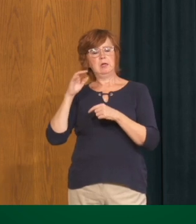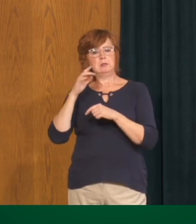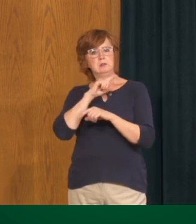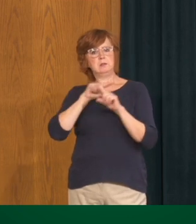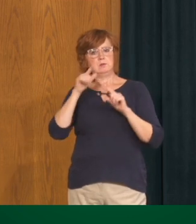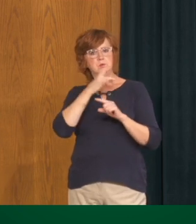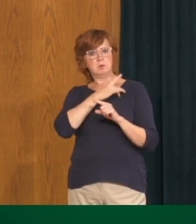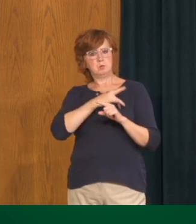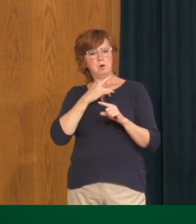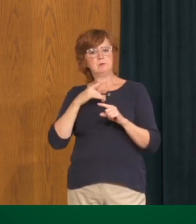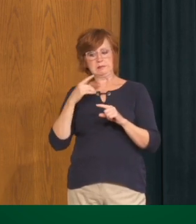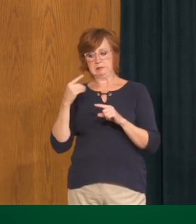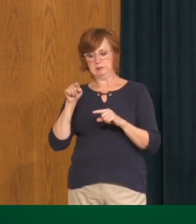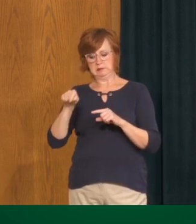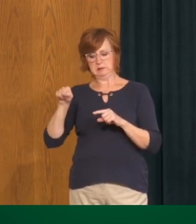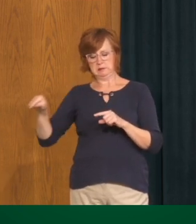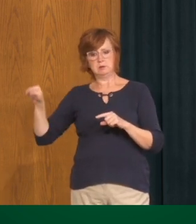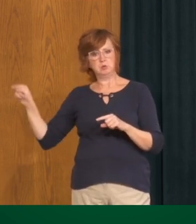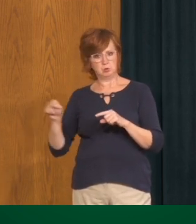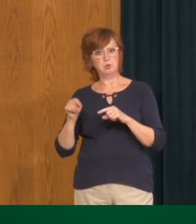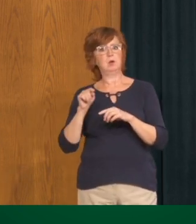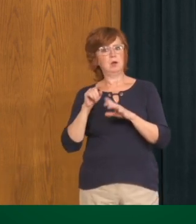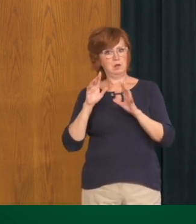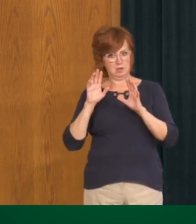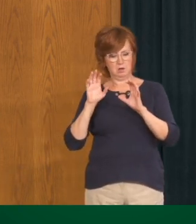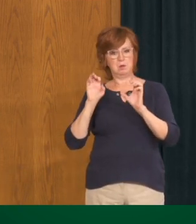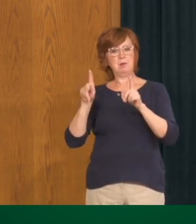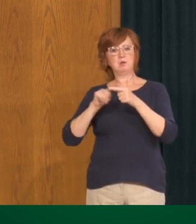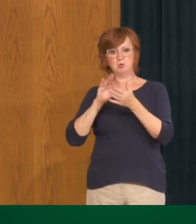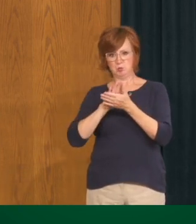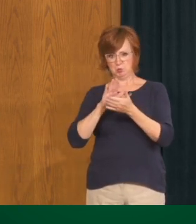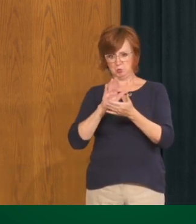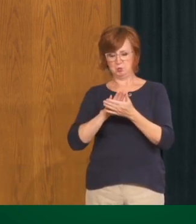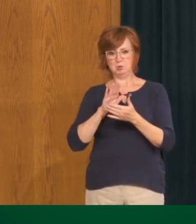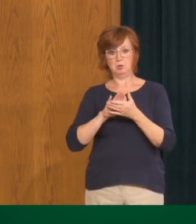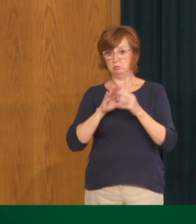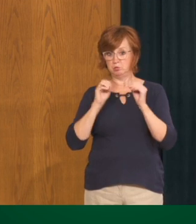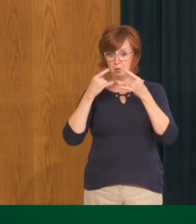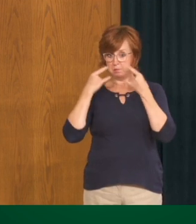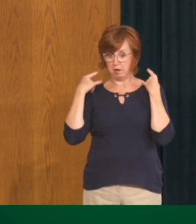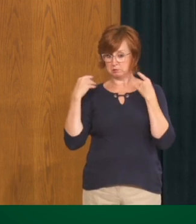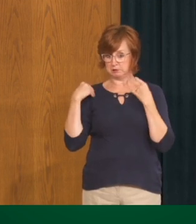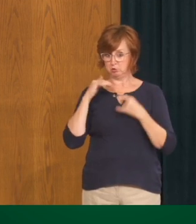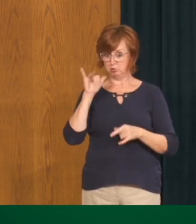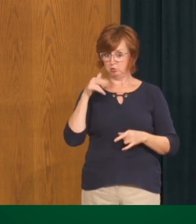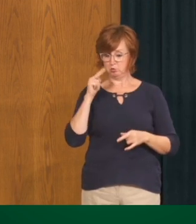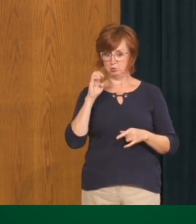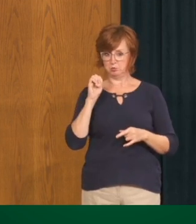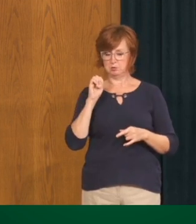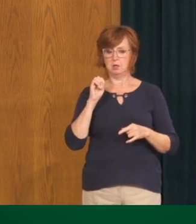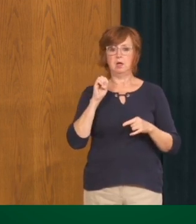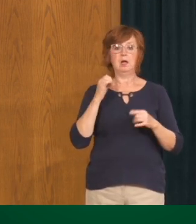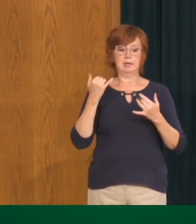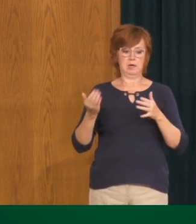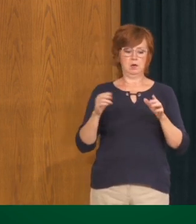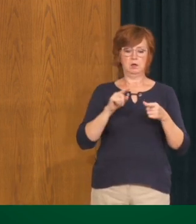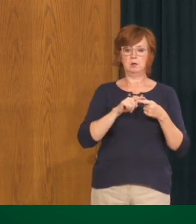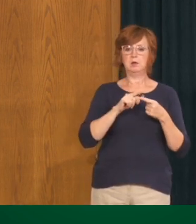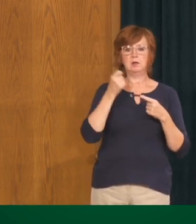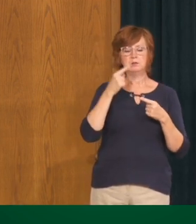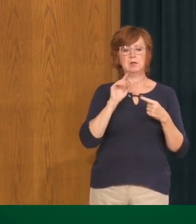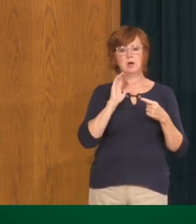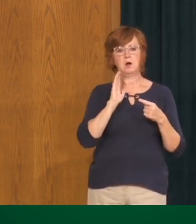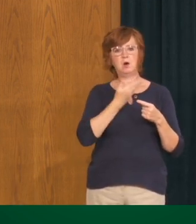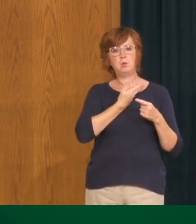learned from that. We are conscious that we are starting the school year in a situation where our general COVID transmission rate is a bit higher